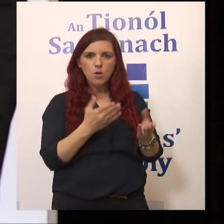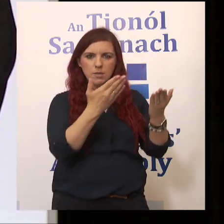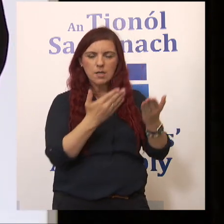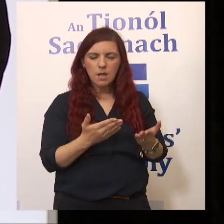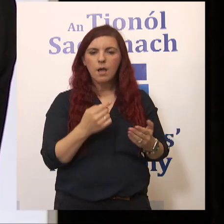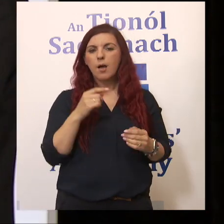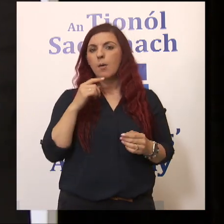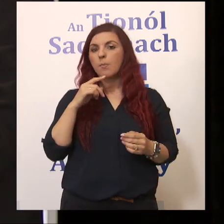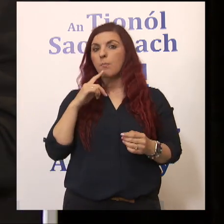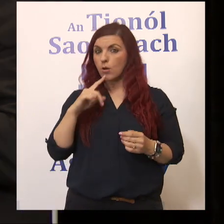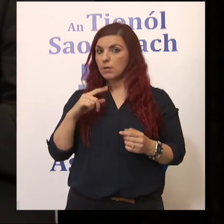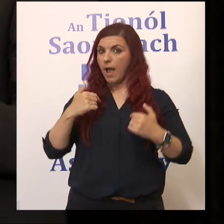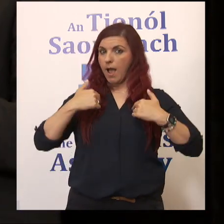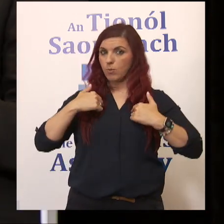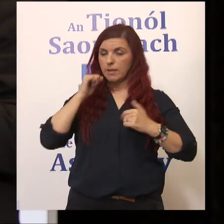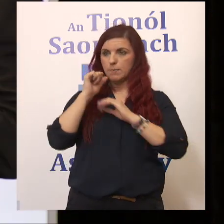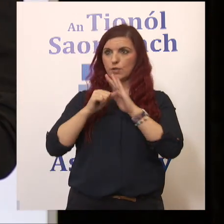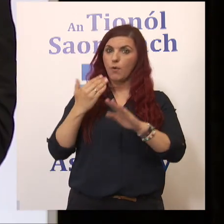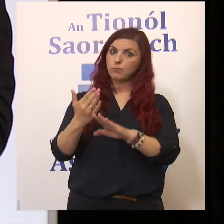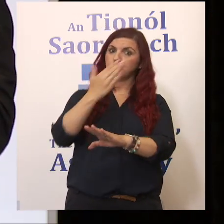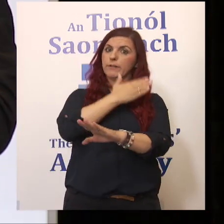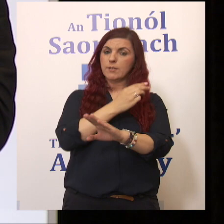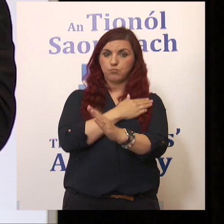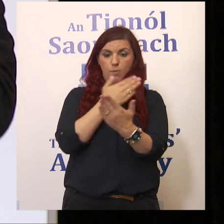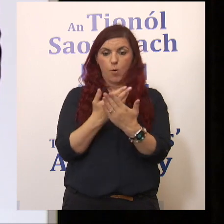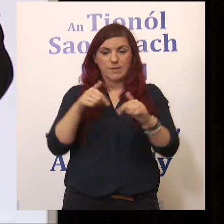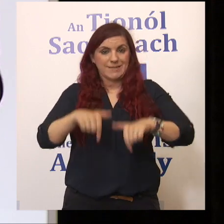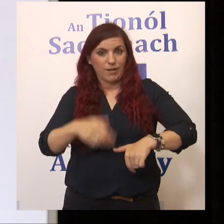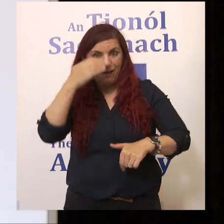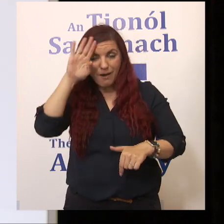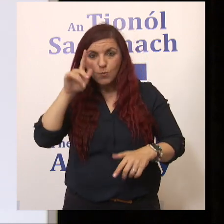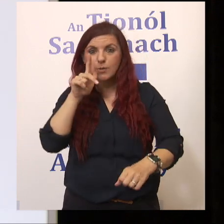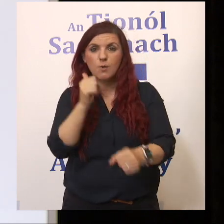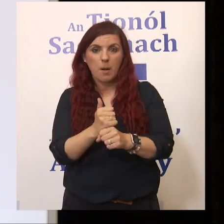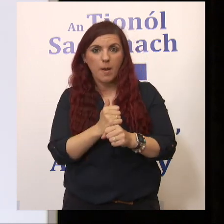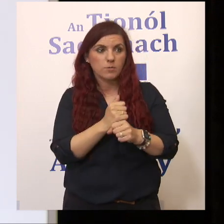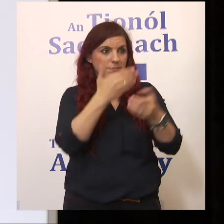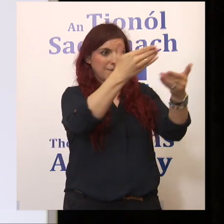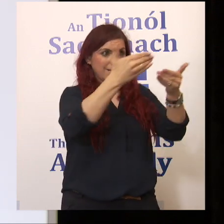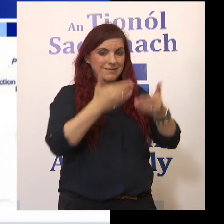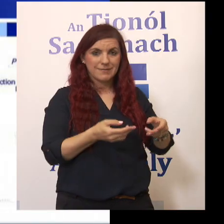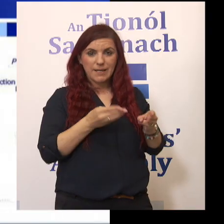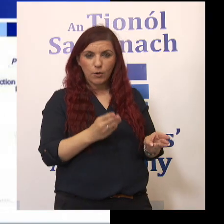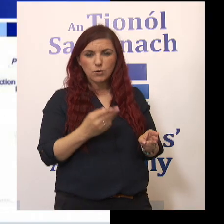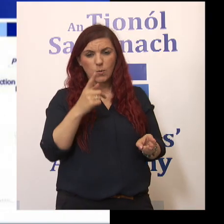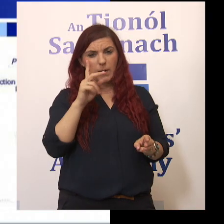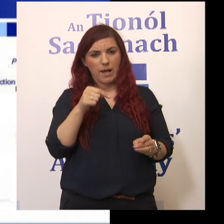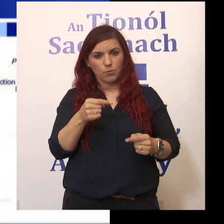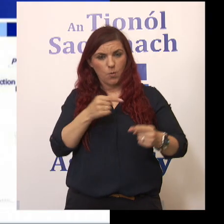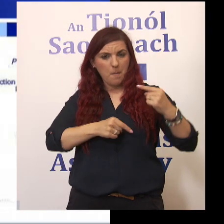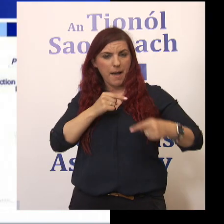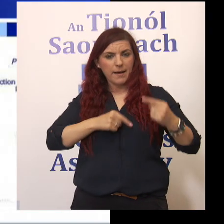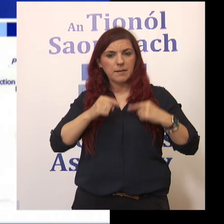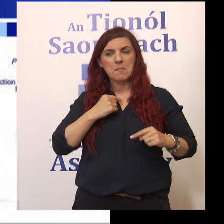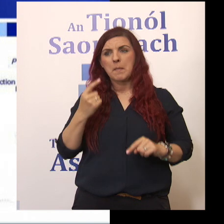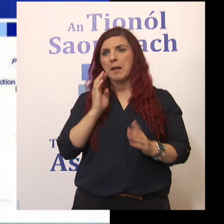our experience from previous proposals as well around devolution. And I could go back into the depths of history here. Even the 1990s